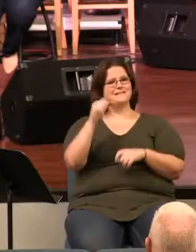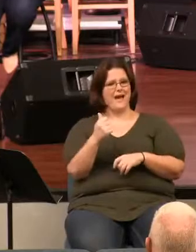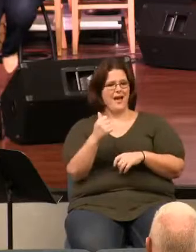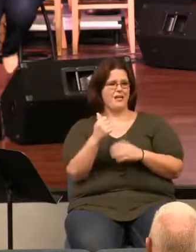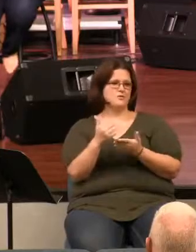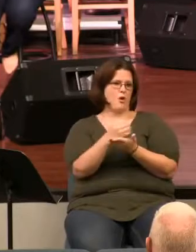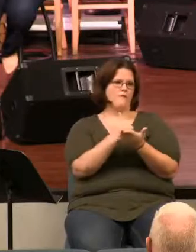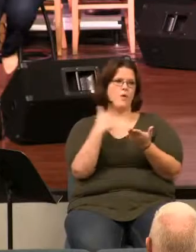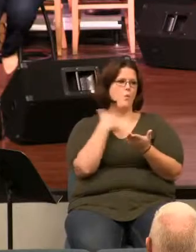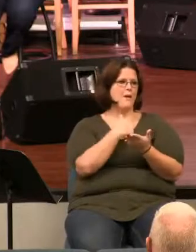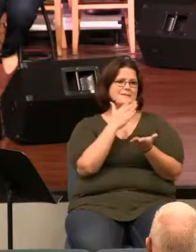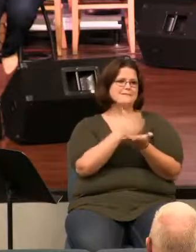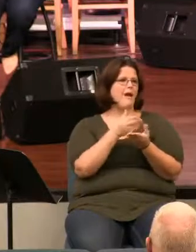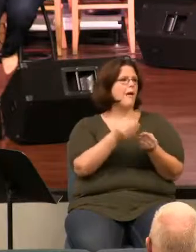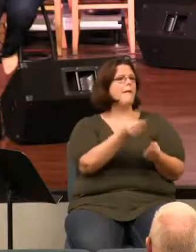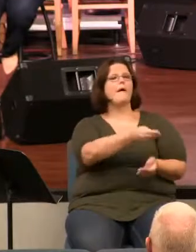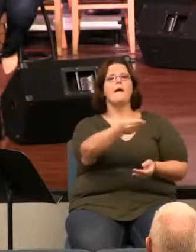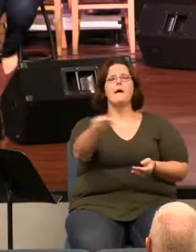don't pass the plate anymore.